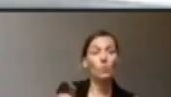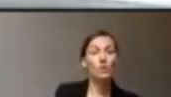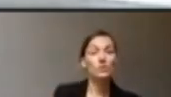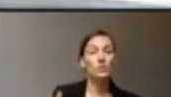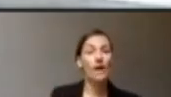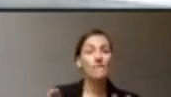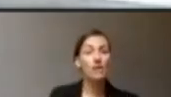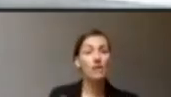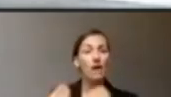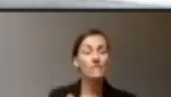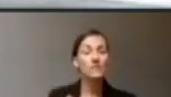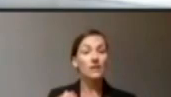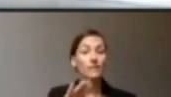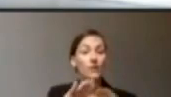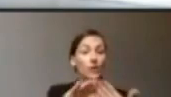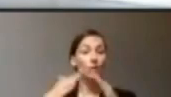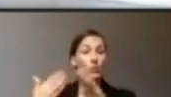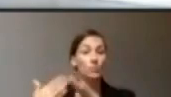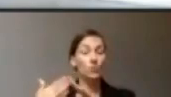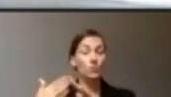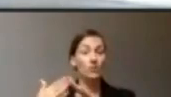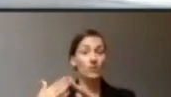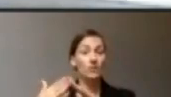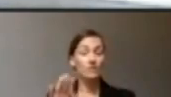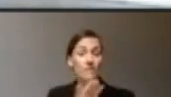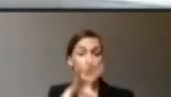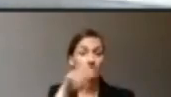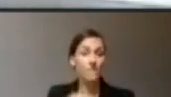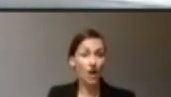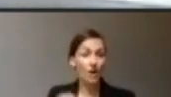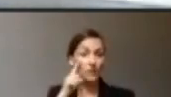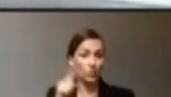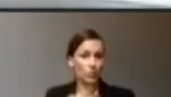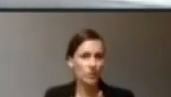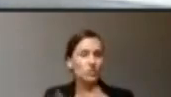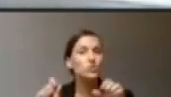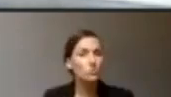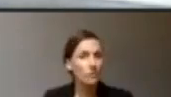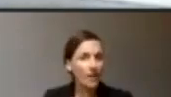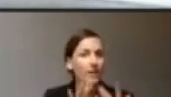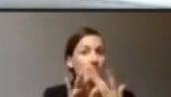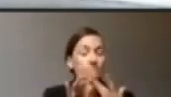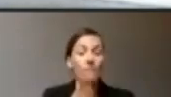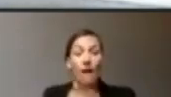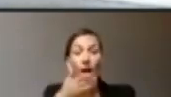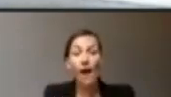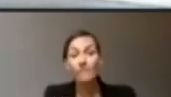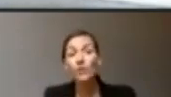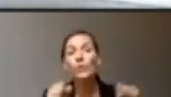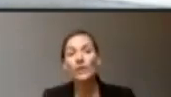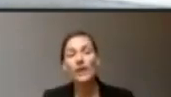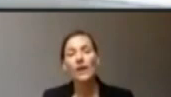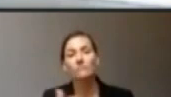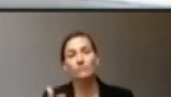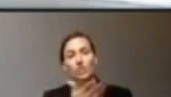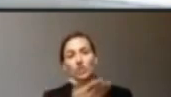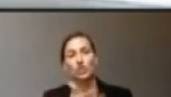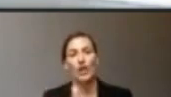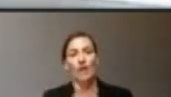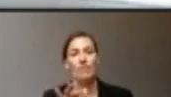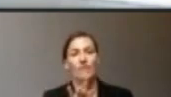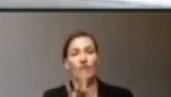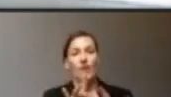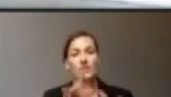of Community Engaged Research at Wayne State University that you can reach out to, and we can afterwards share the contact information for that office